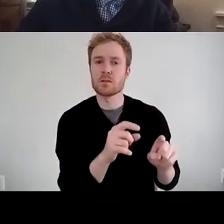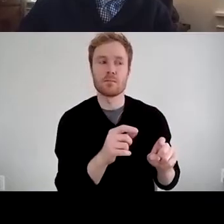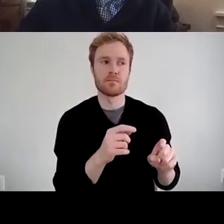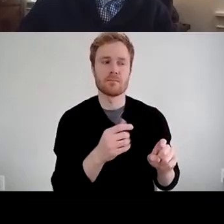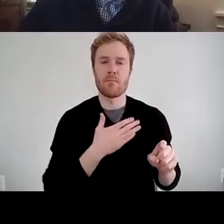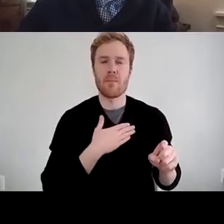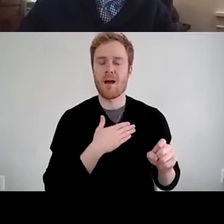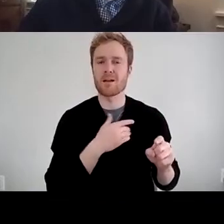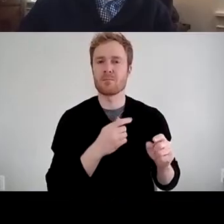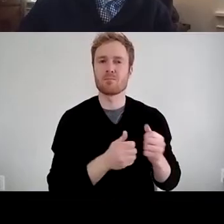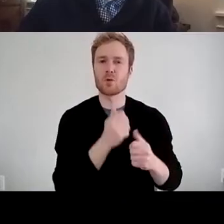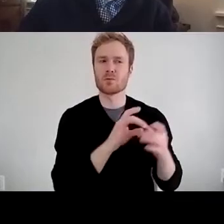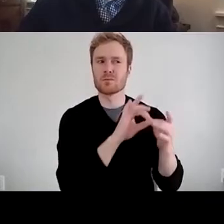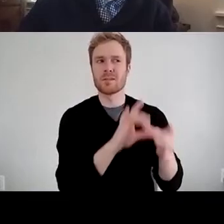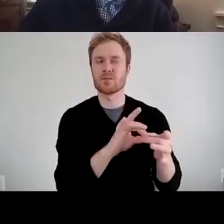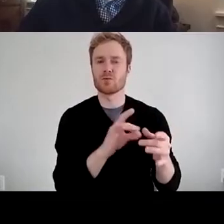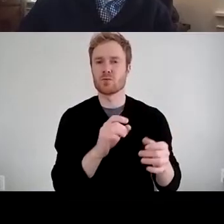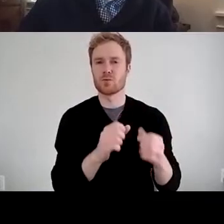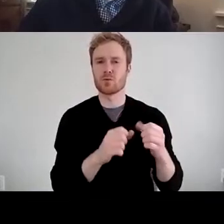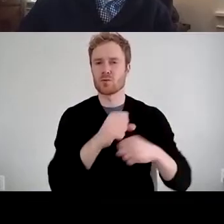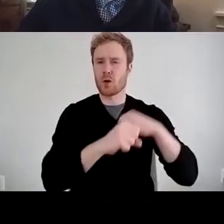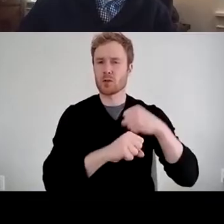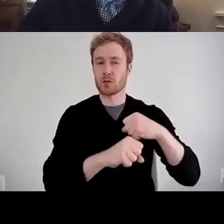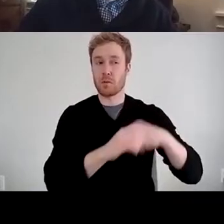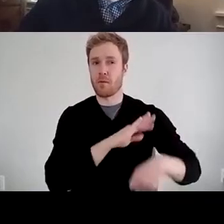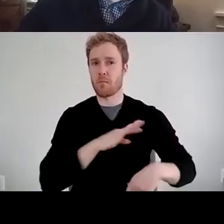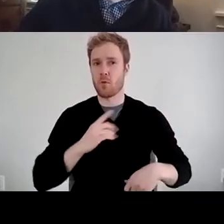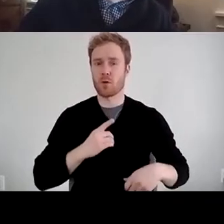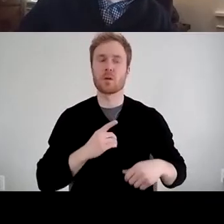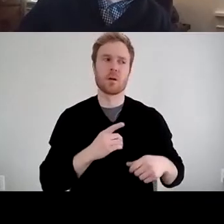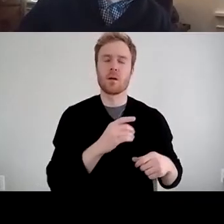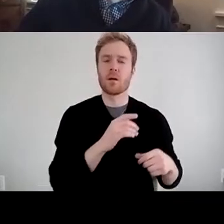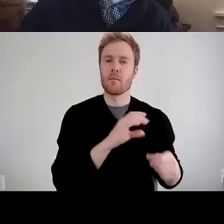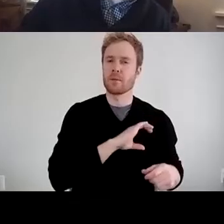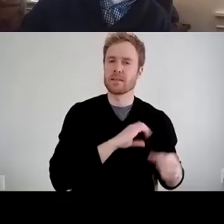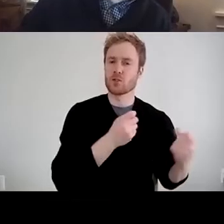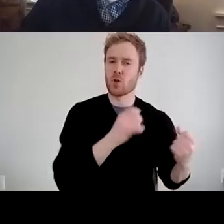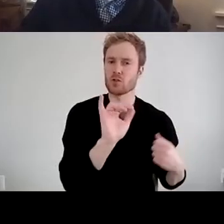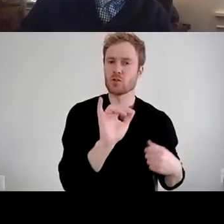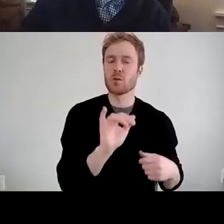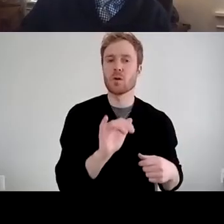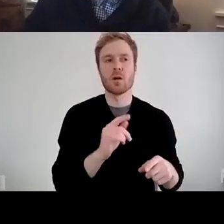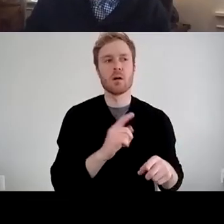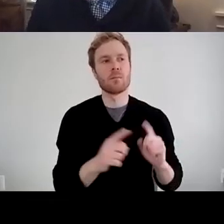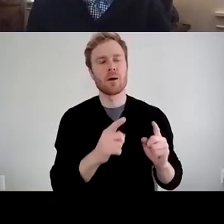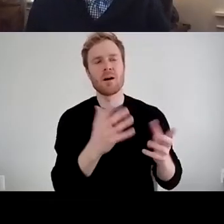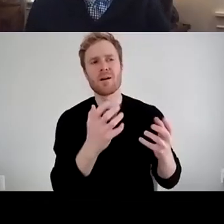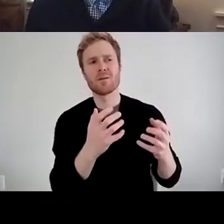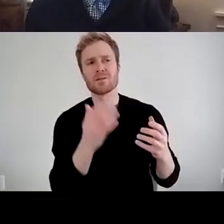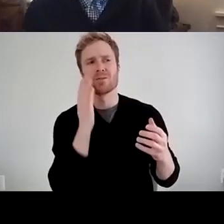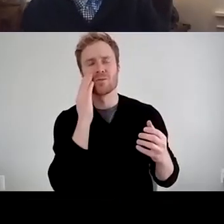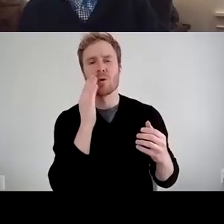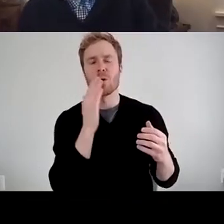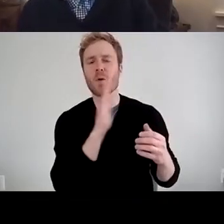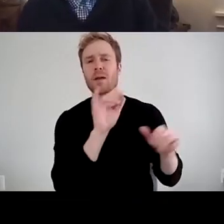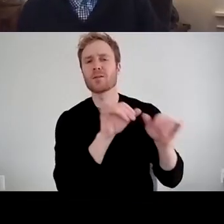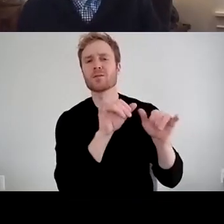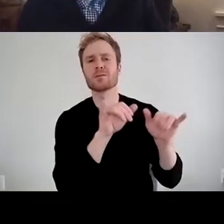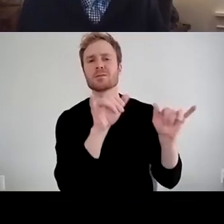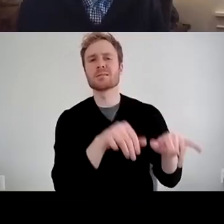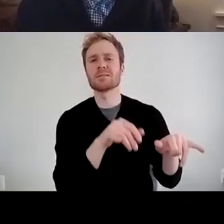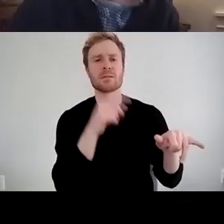own things. Thank you, Mr. Chair. Thank you. Any further discussion? Aye, Councilman. President